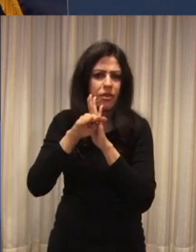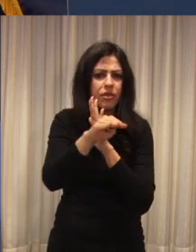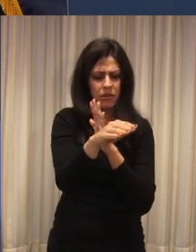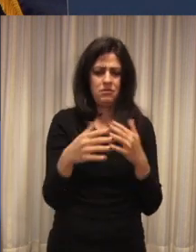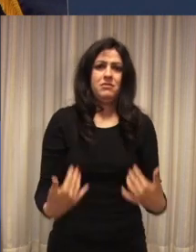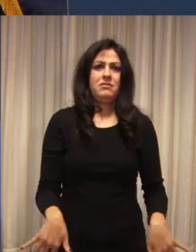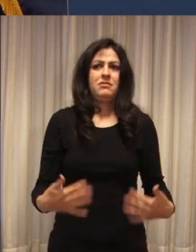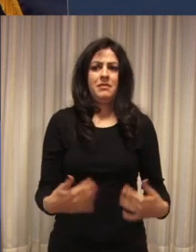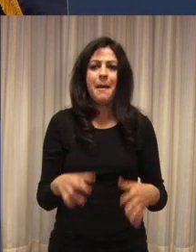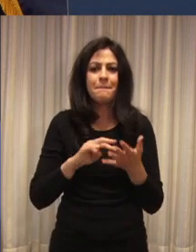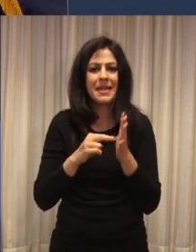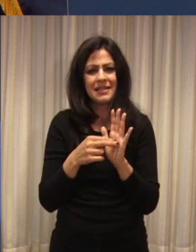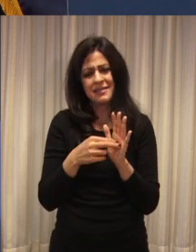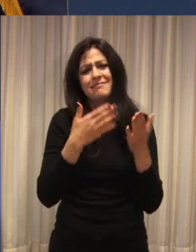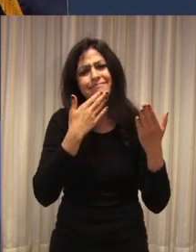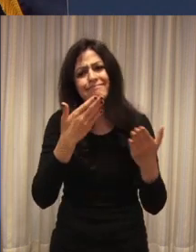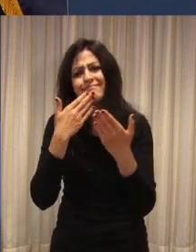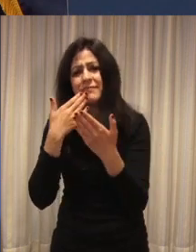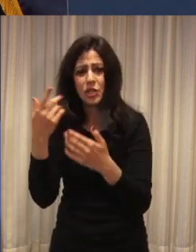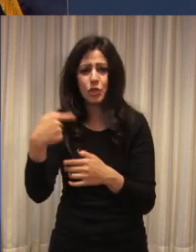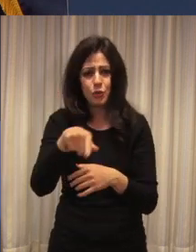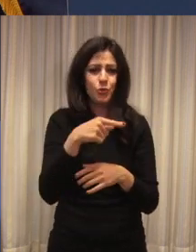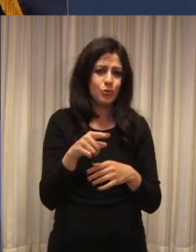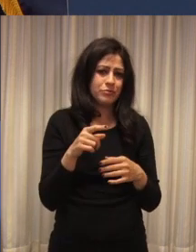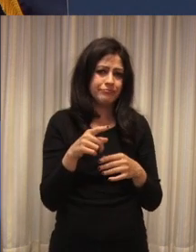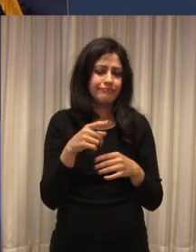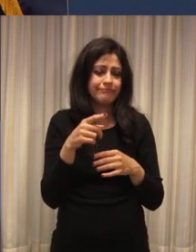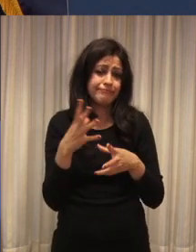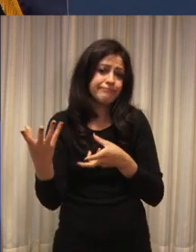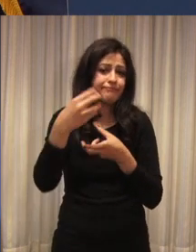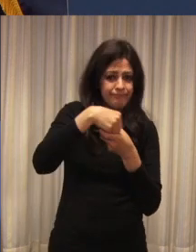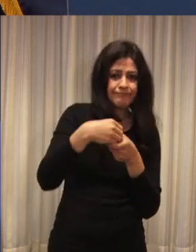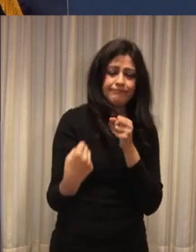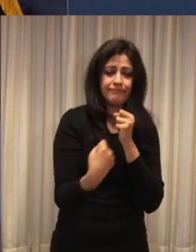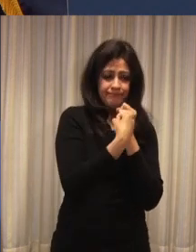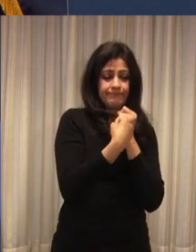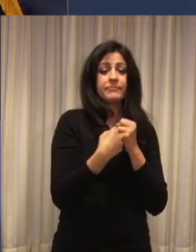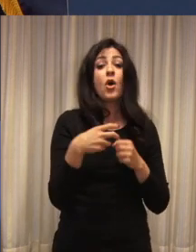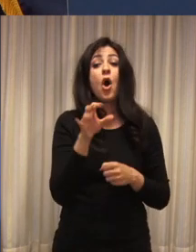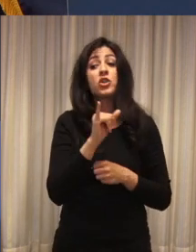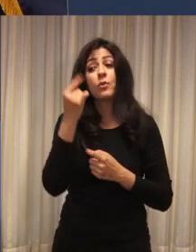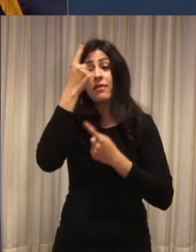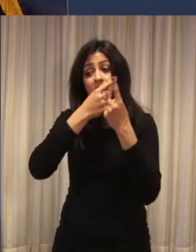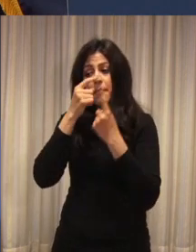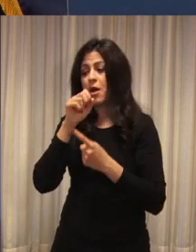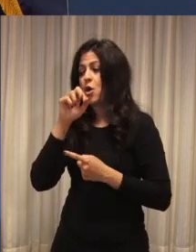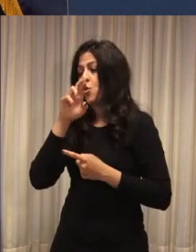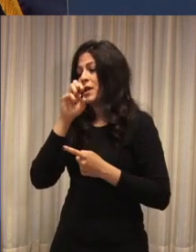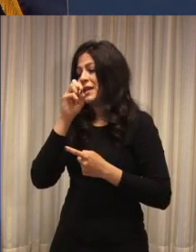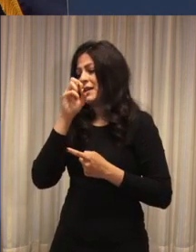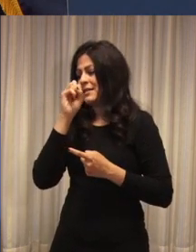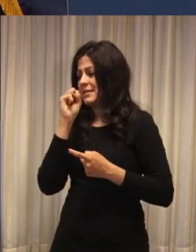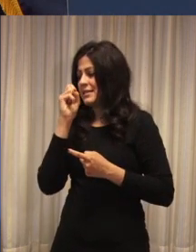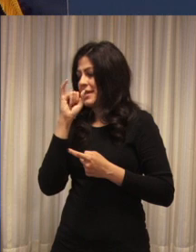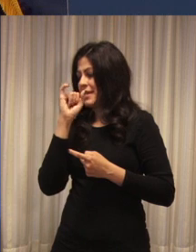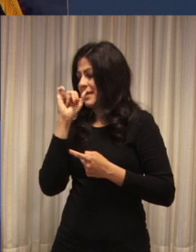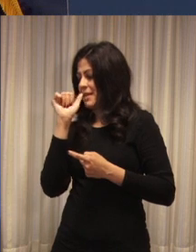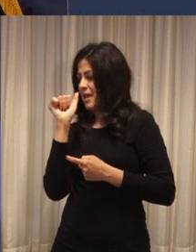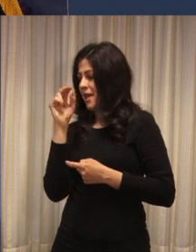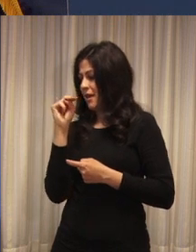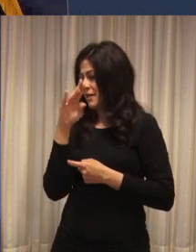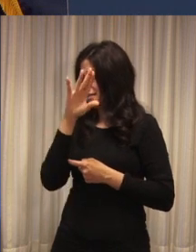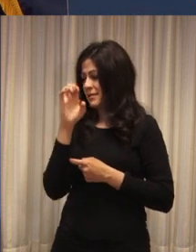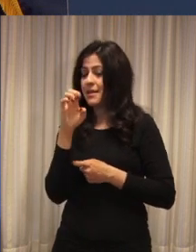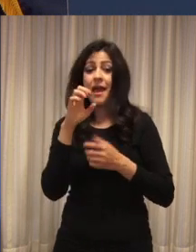to work there and we start thinking about reopening and our resilience economic initiative, we're going to